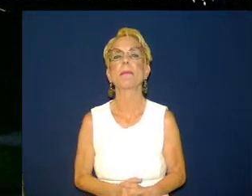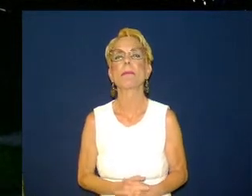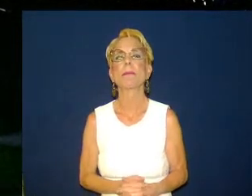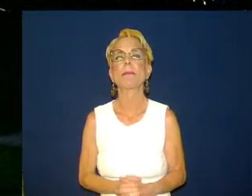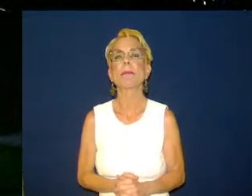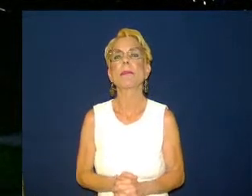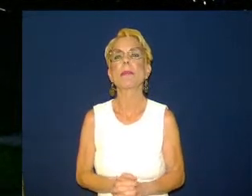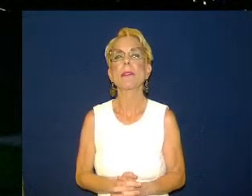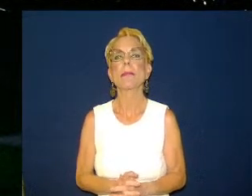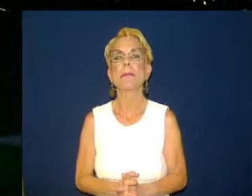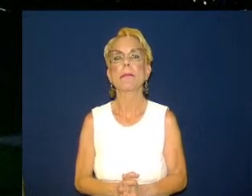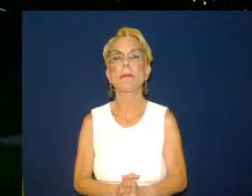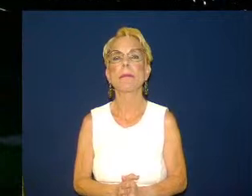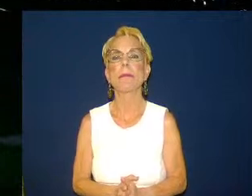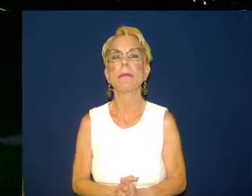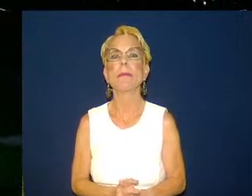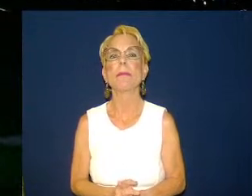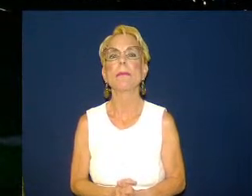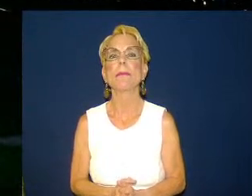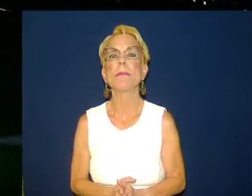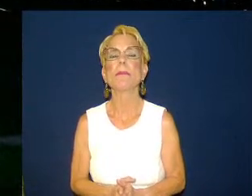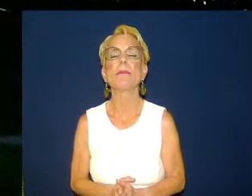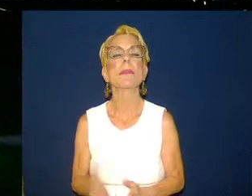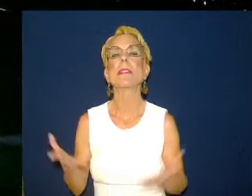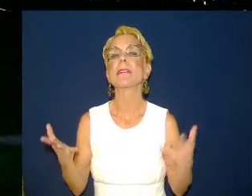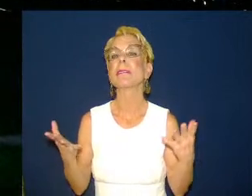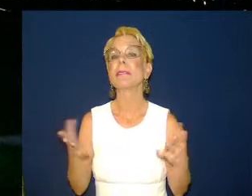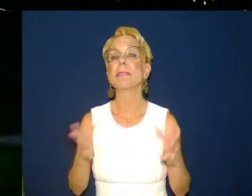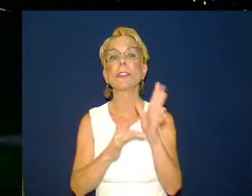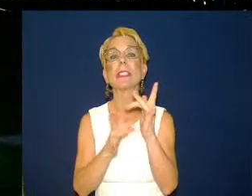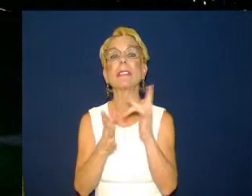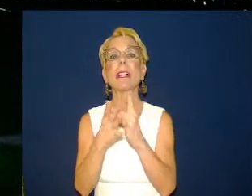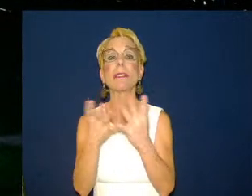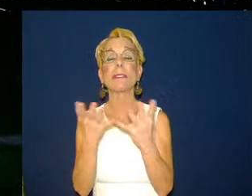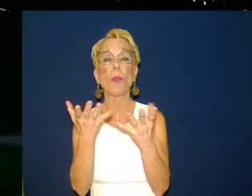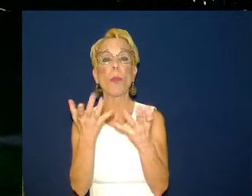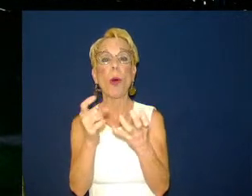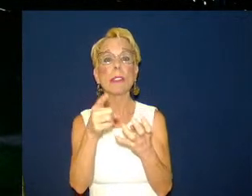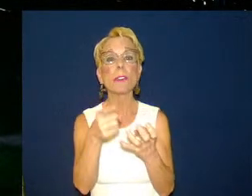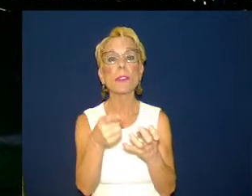And Jesus is saying, I just want you to surrender it all.